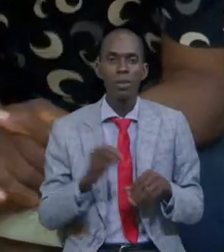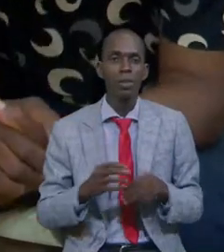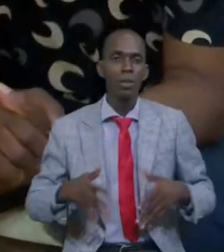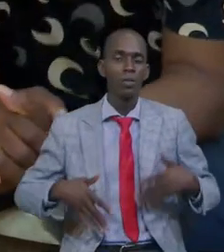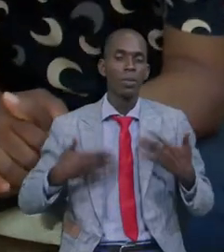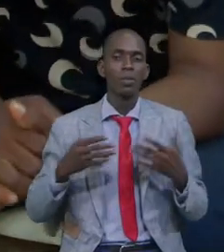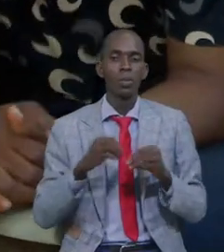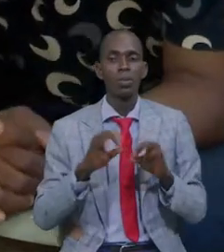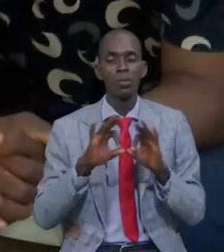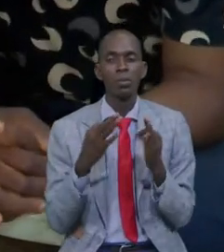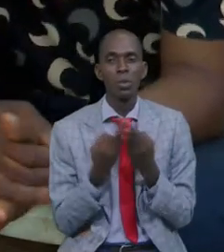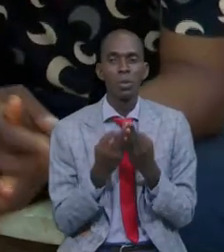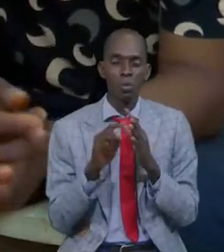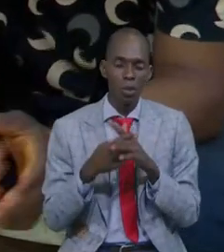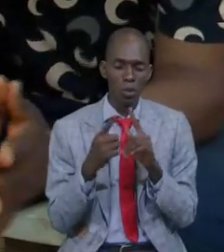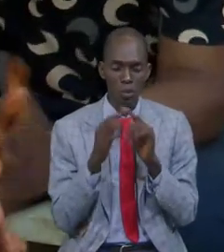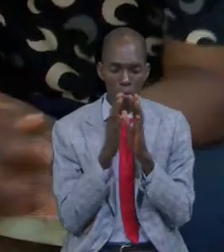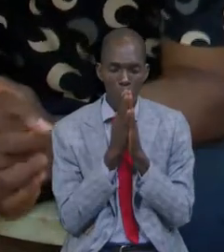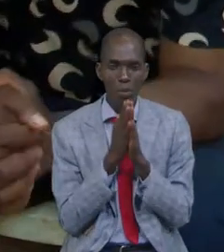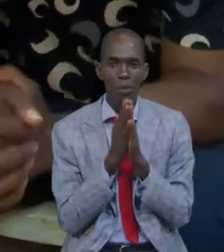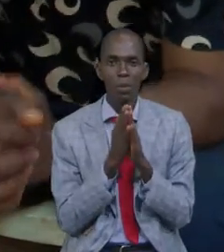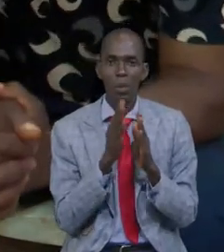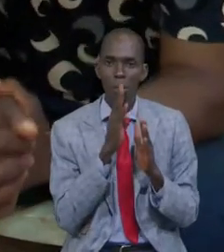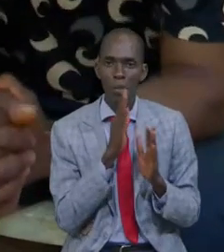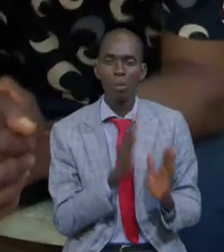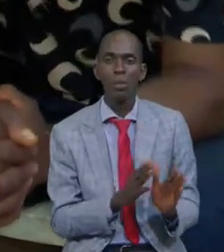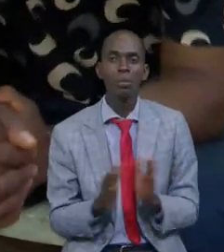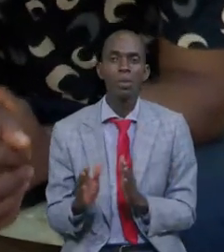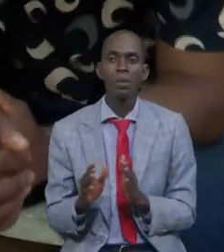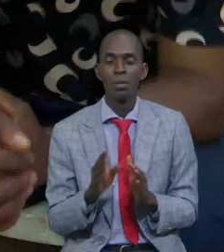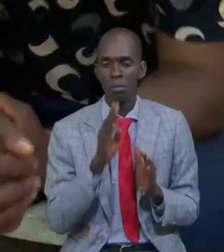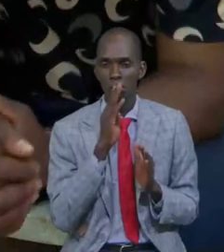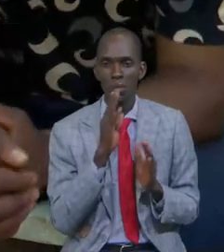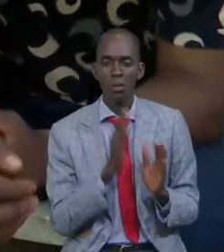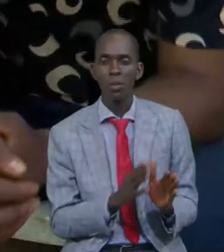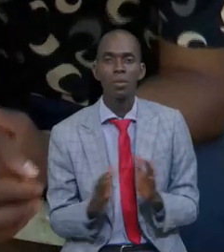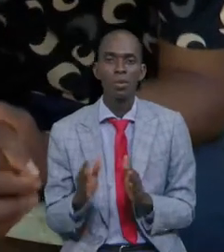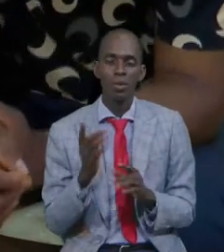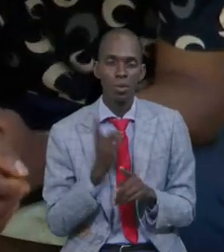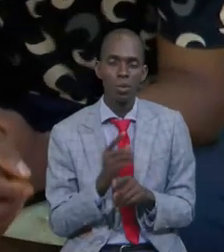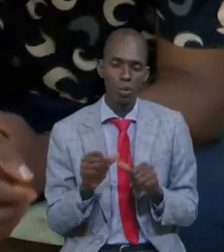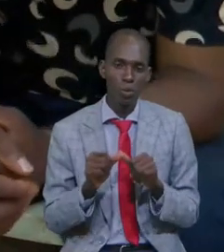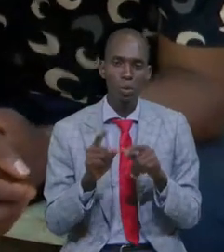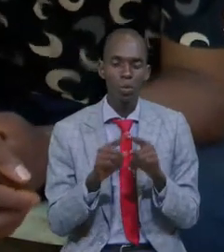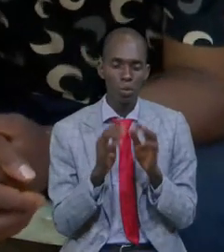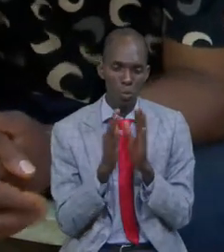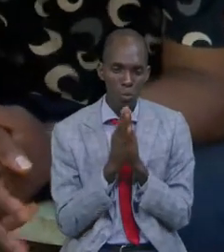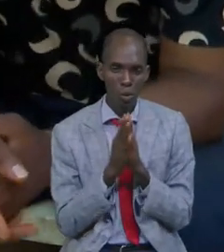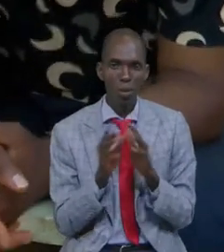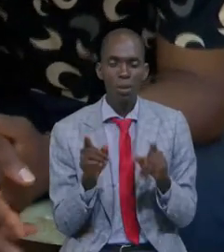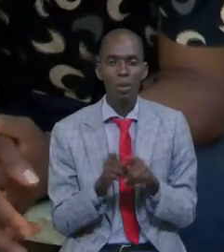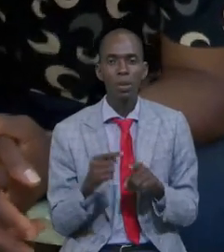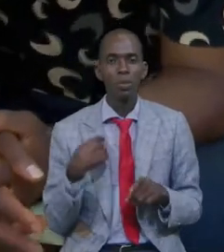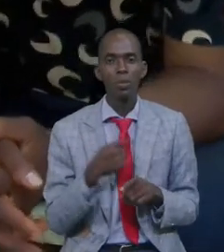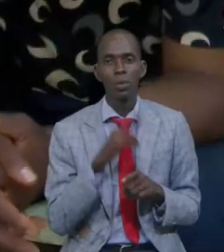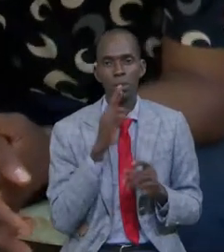expectant. Get ready. Get ready. Just keep on praying as you are preparing.